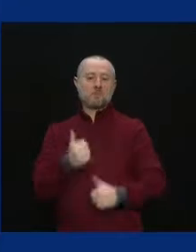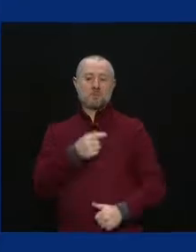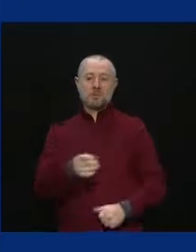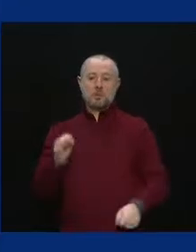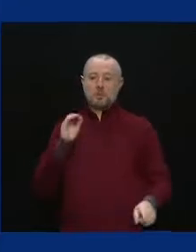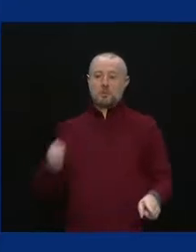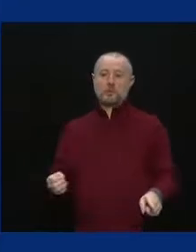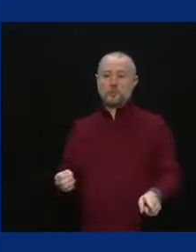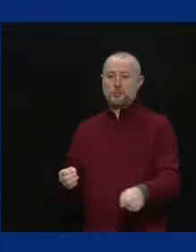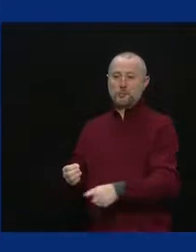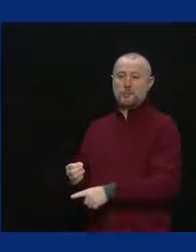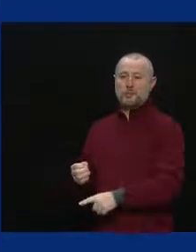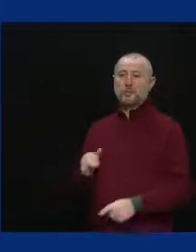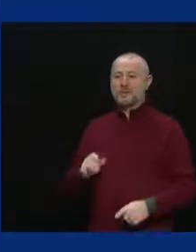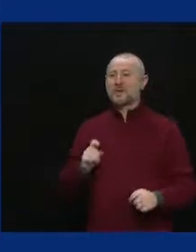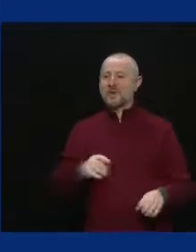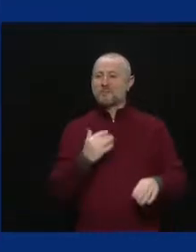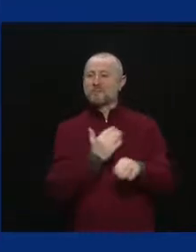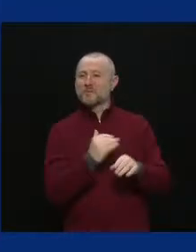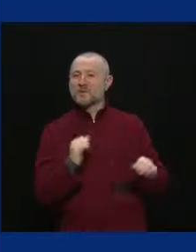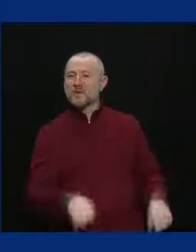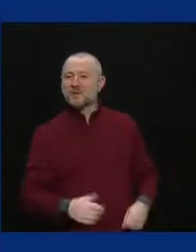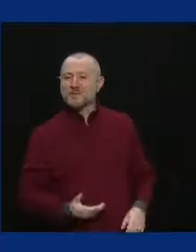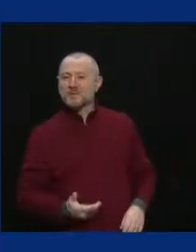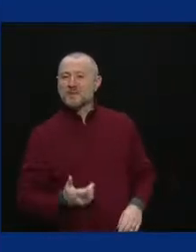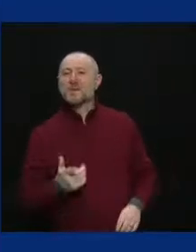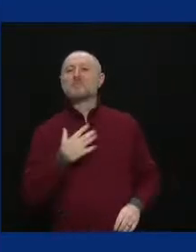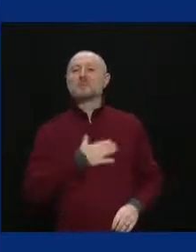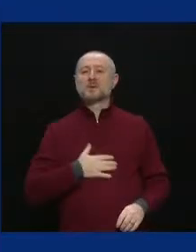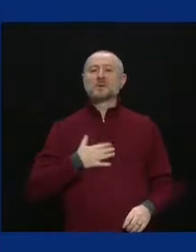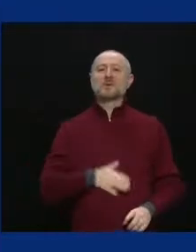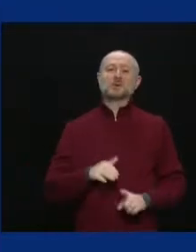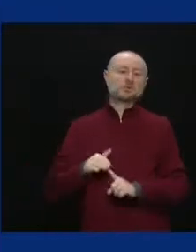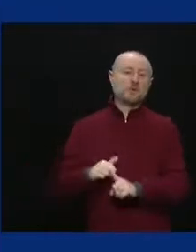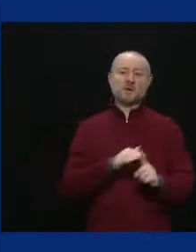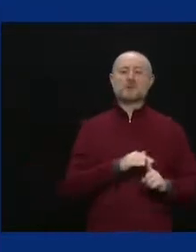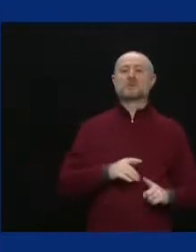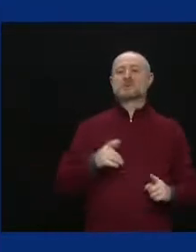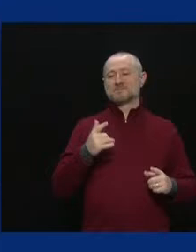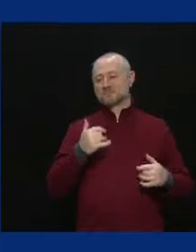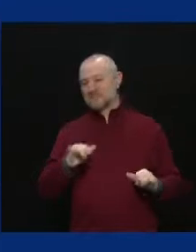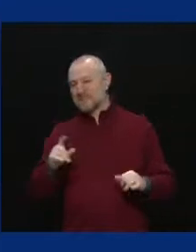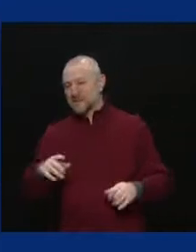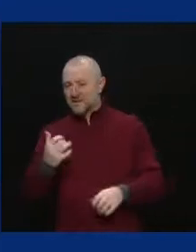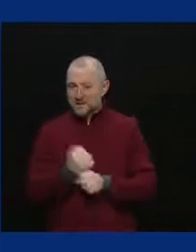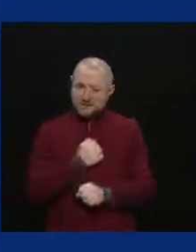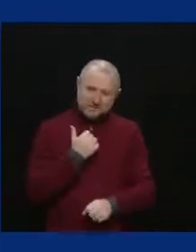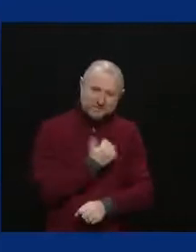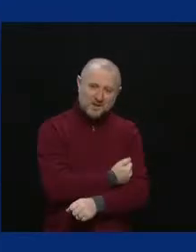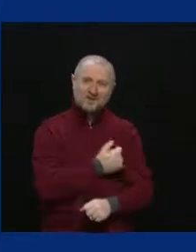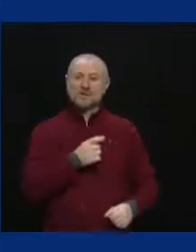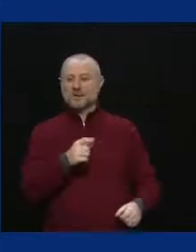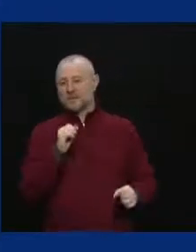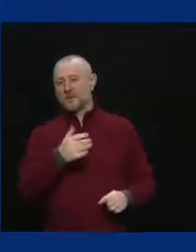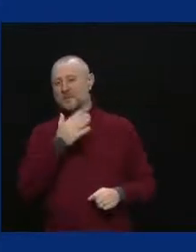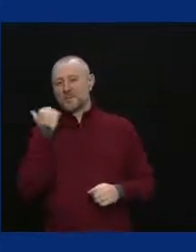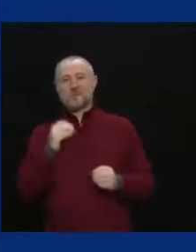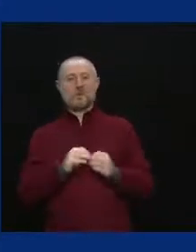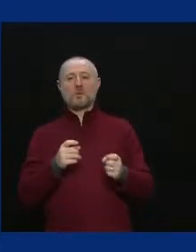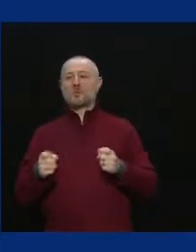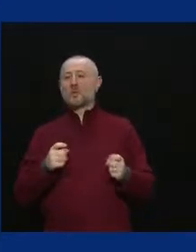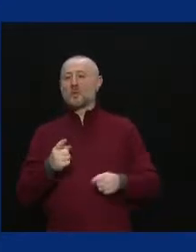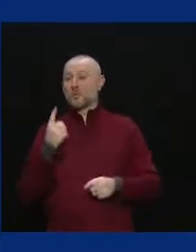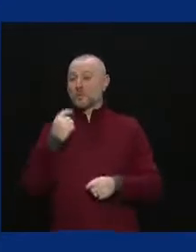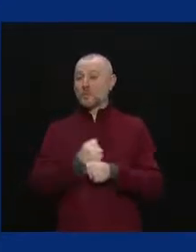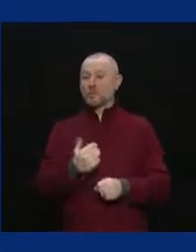that's entirely preventable. So let's remind people that this is still something we have control of. We did not have this a year ago. This was not widely